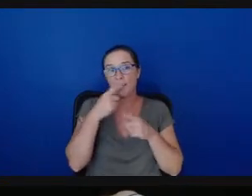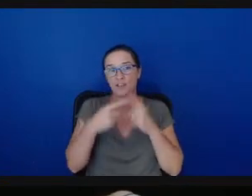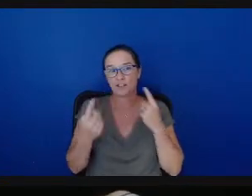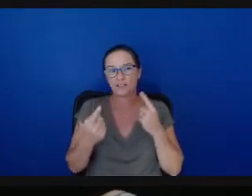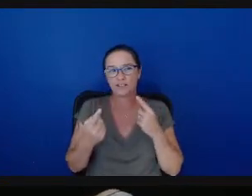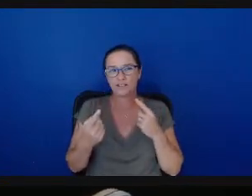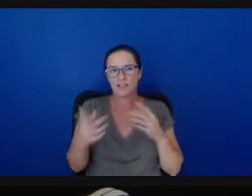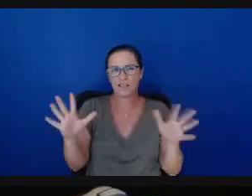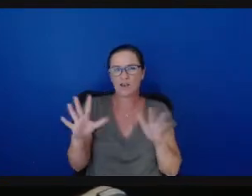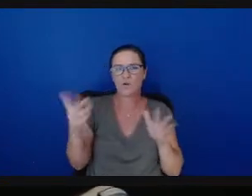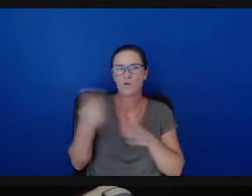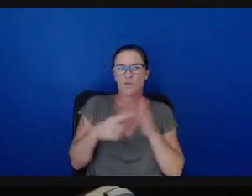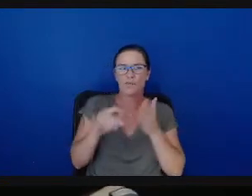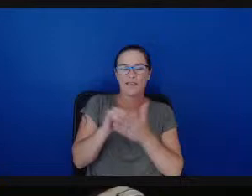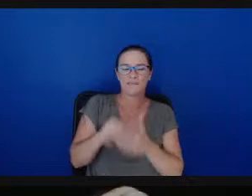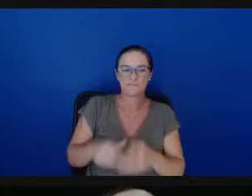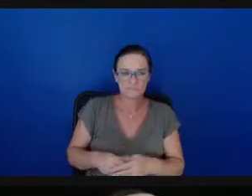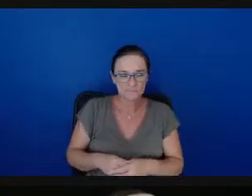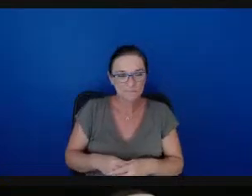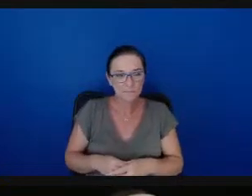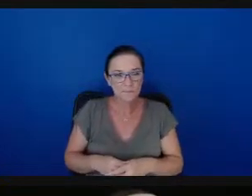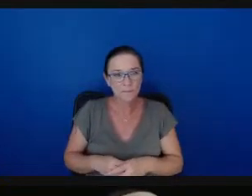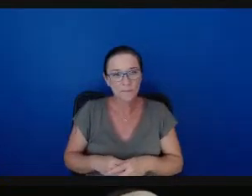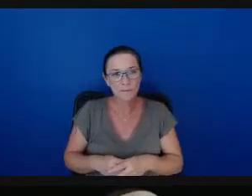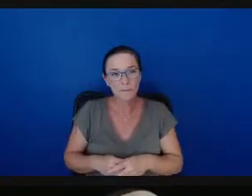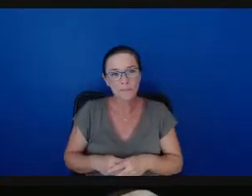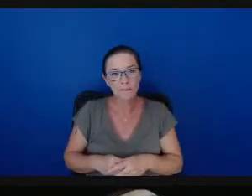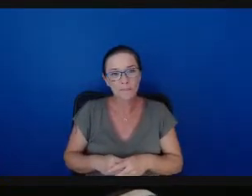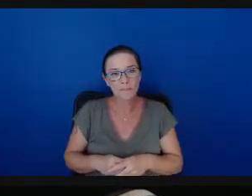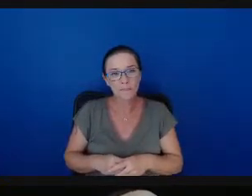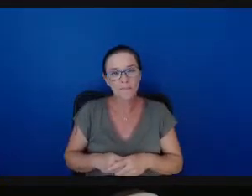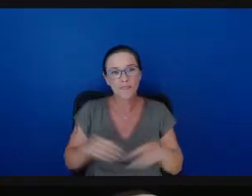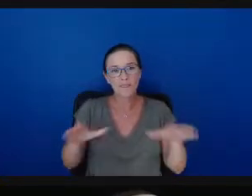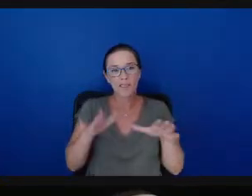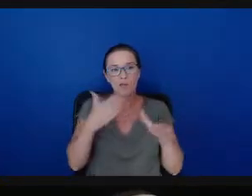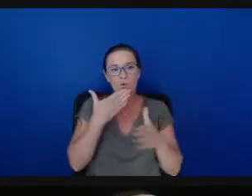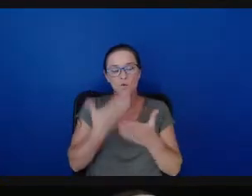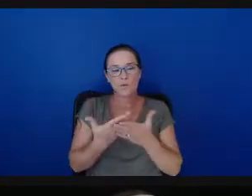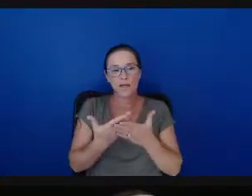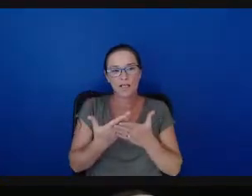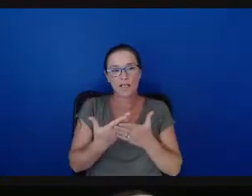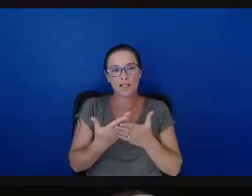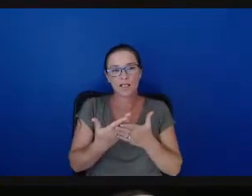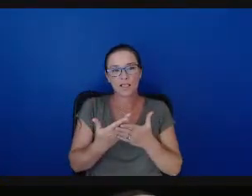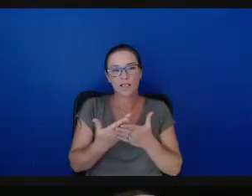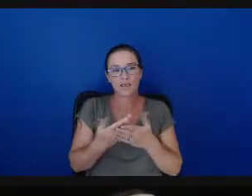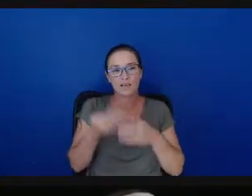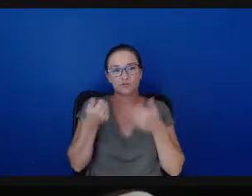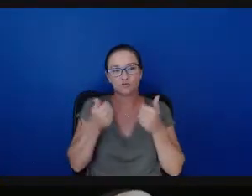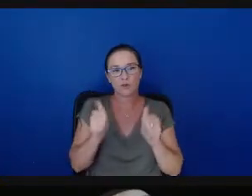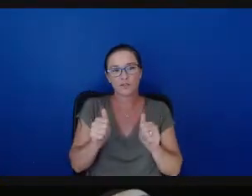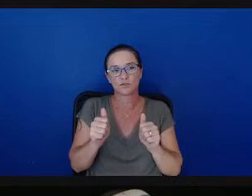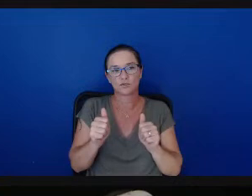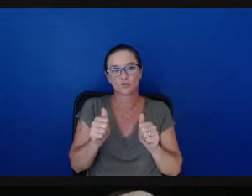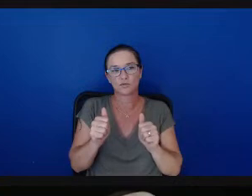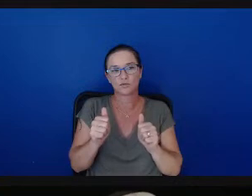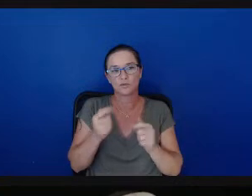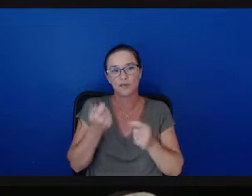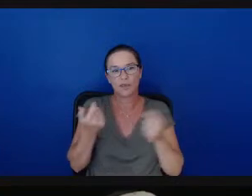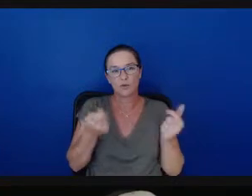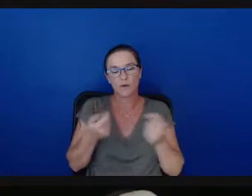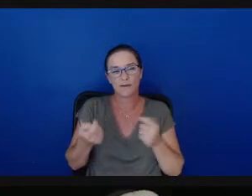this?" Yeah, they do pretty well and trying to eliminate them, but